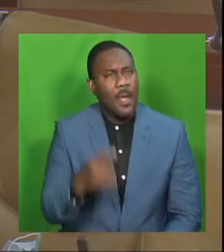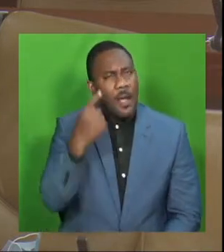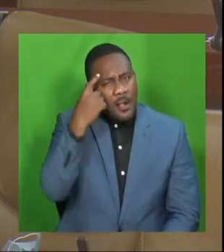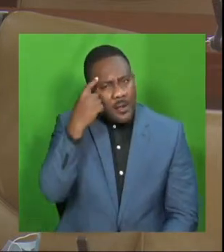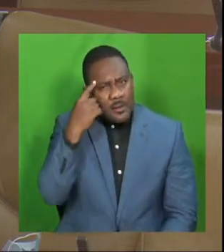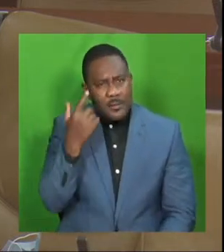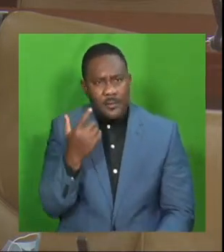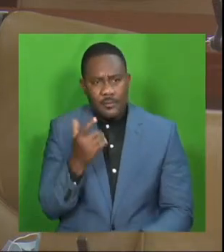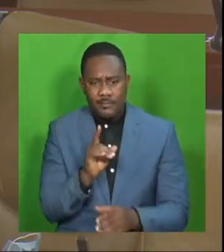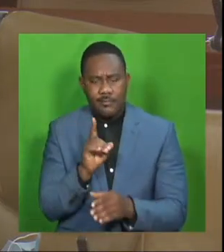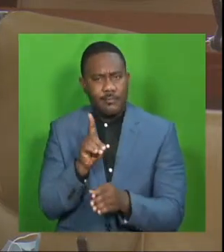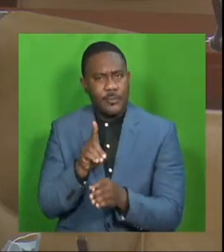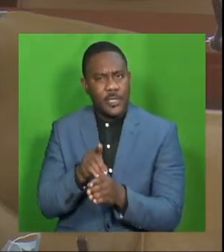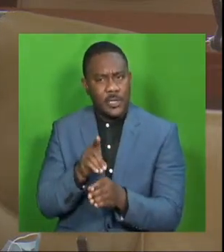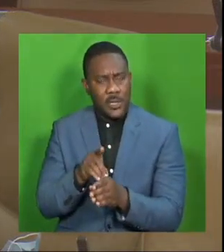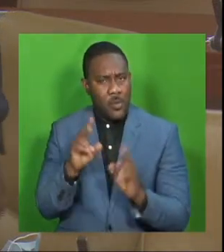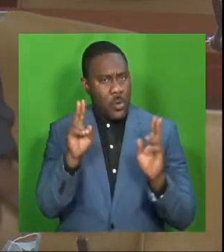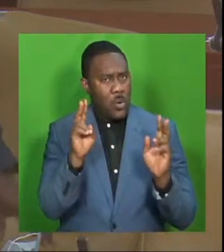of